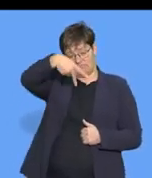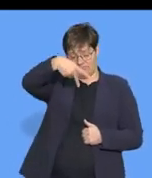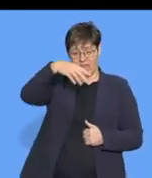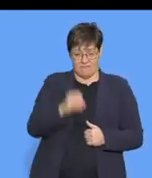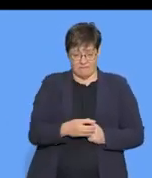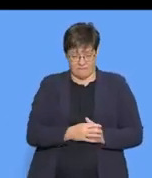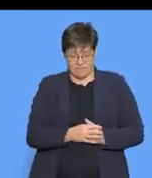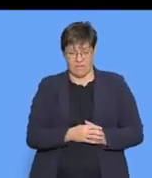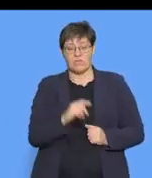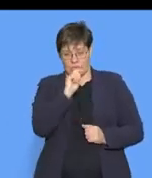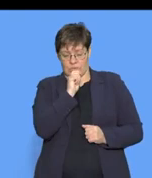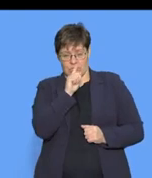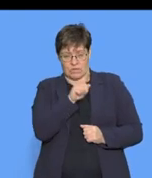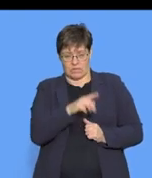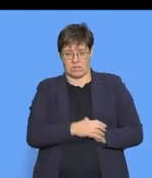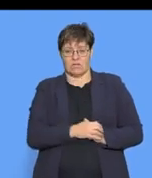So we're definitely going to be using